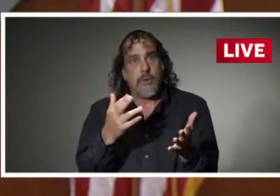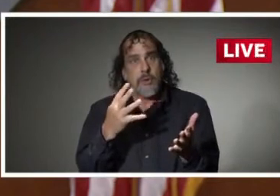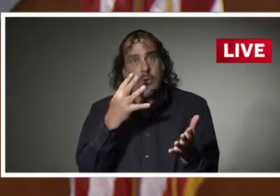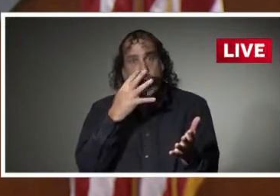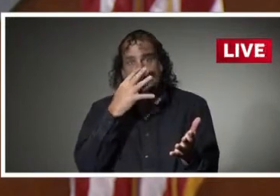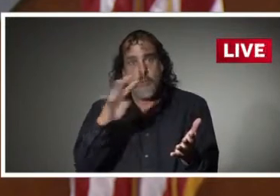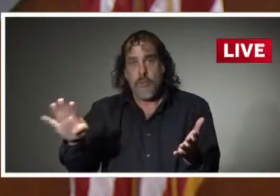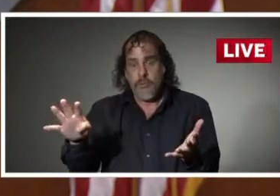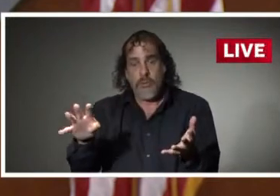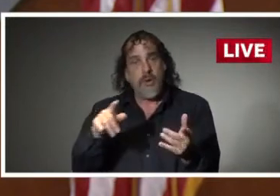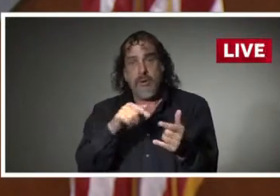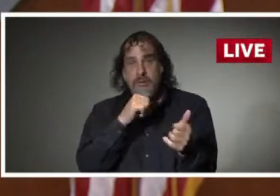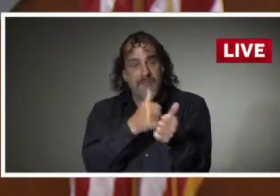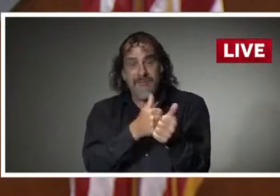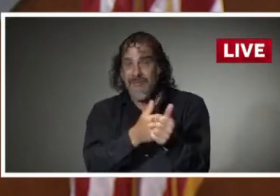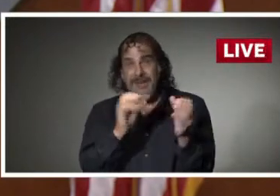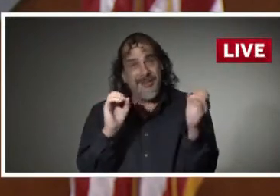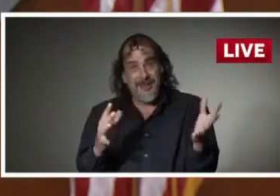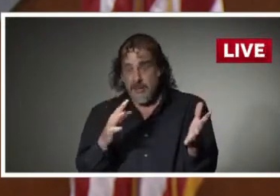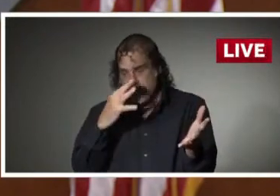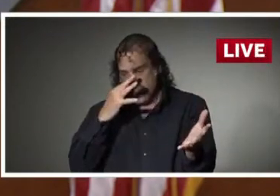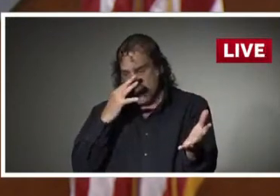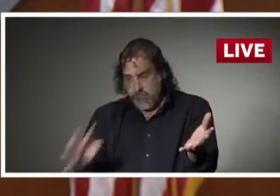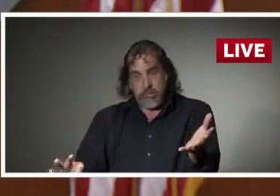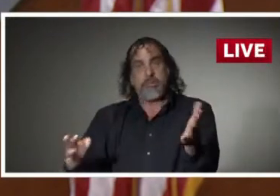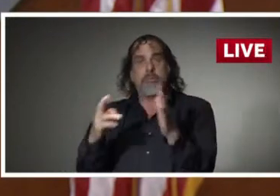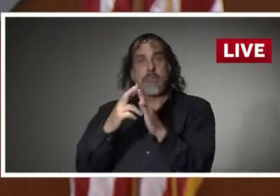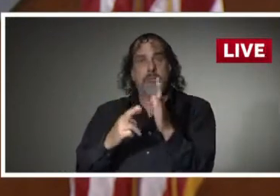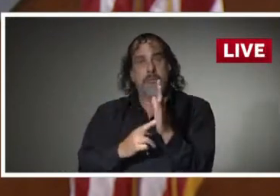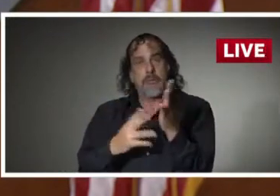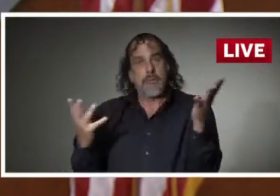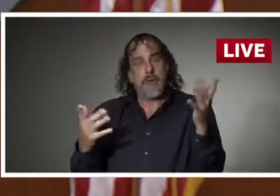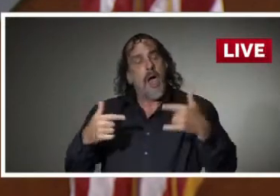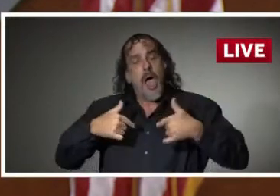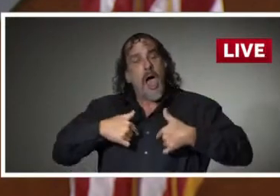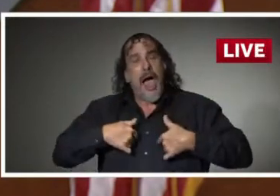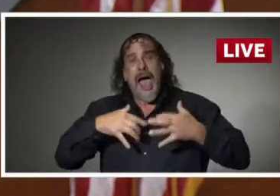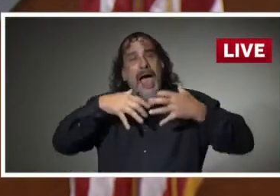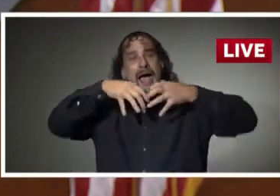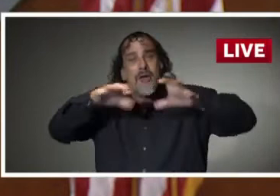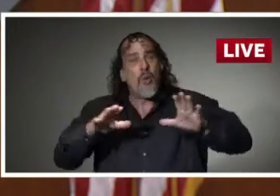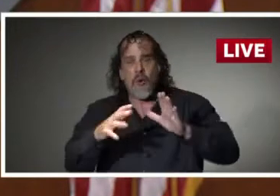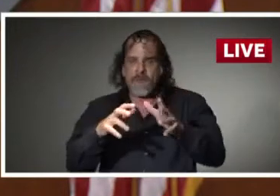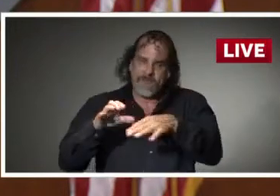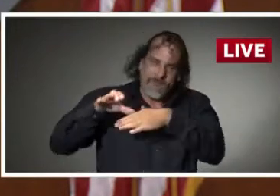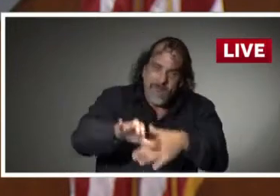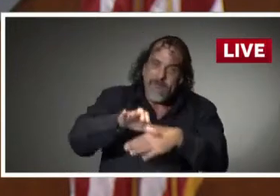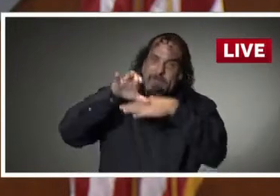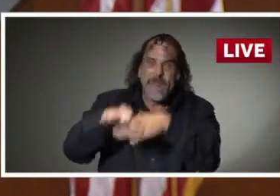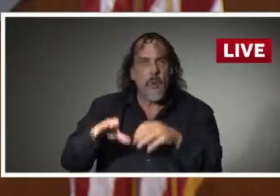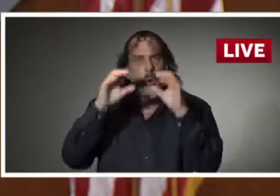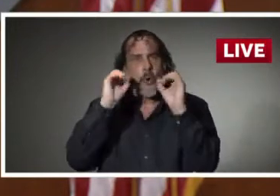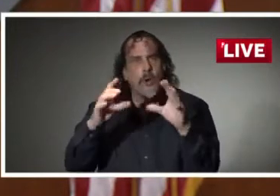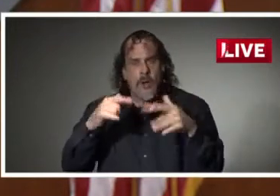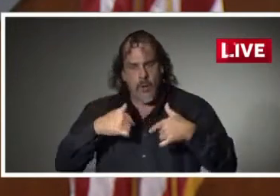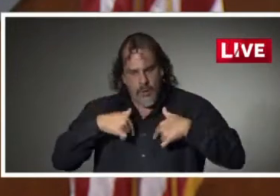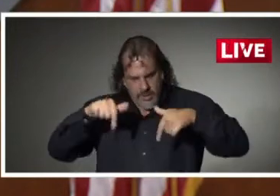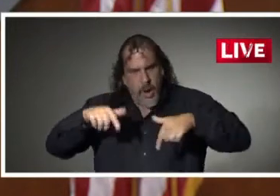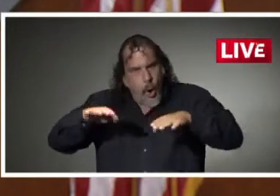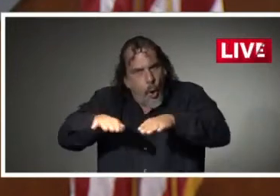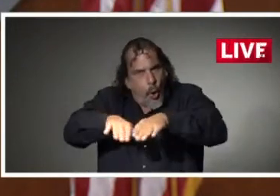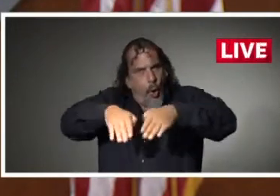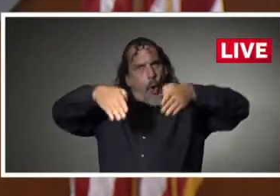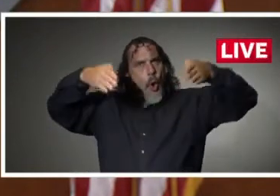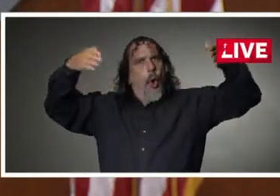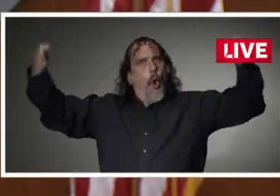Make no mistake, I do not want to do any of this. I want us to be completely open. I want